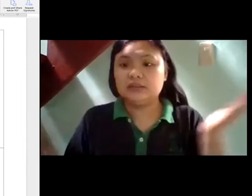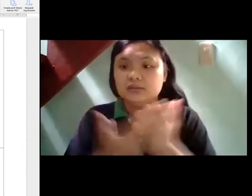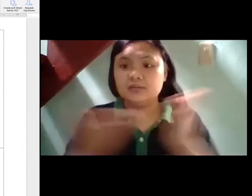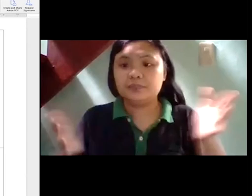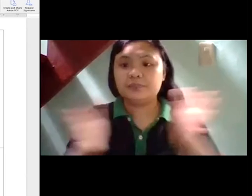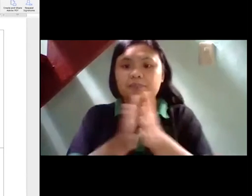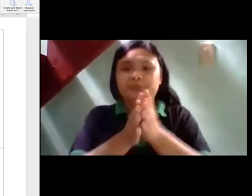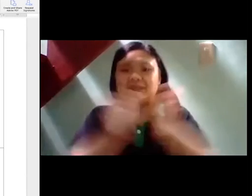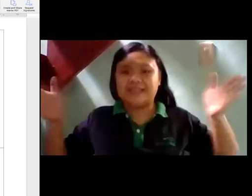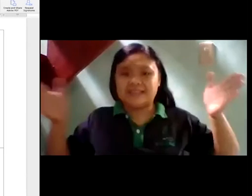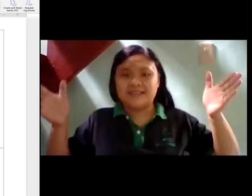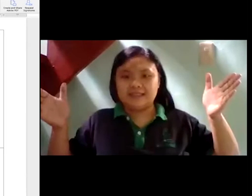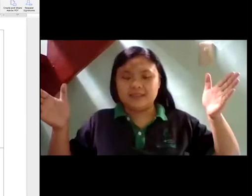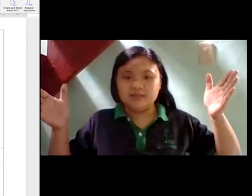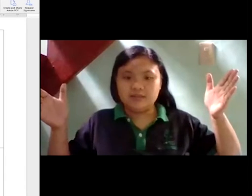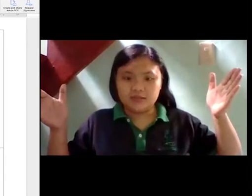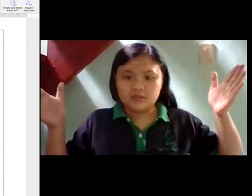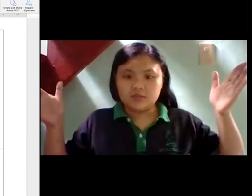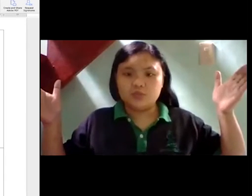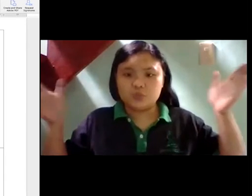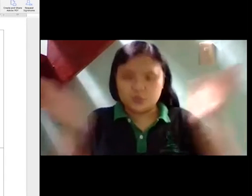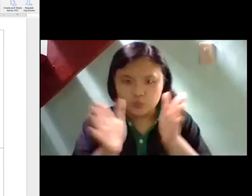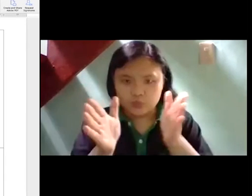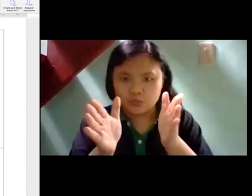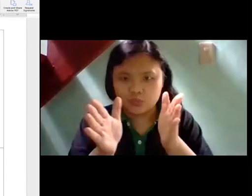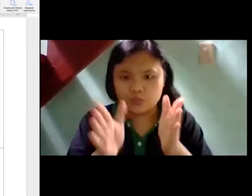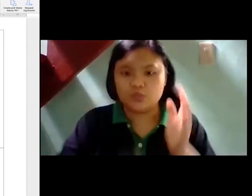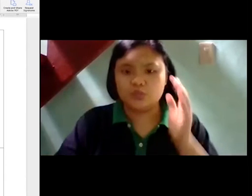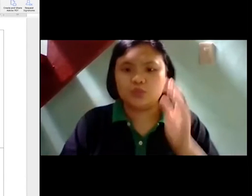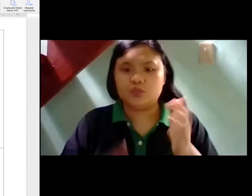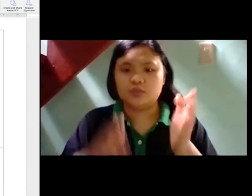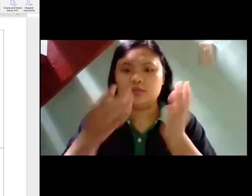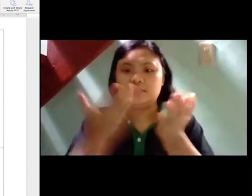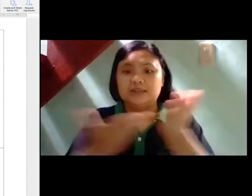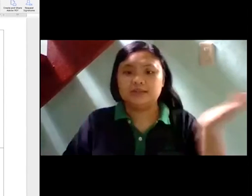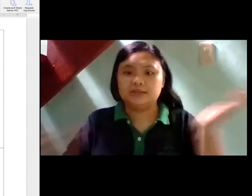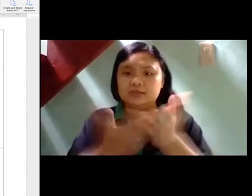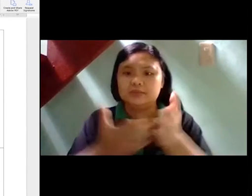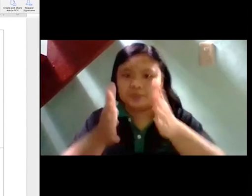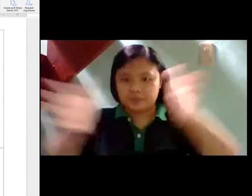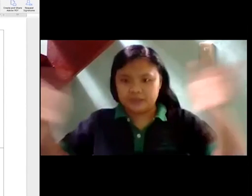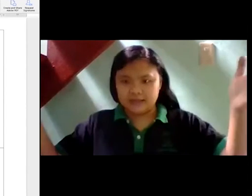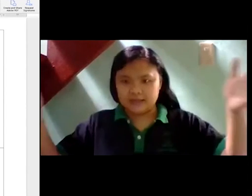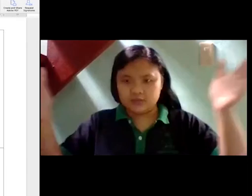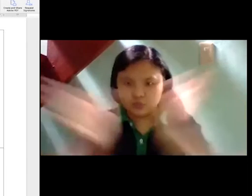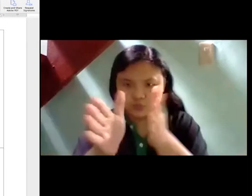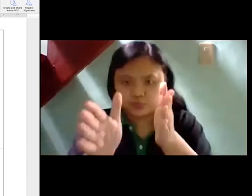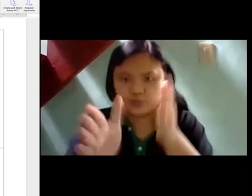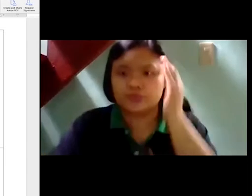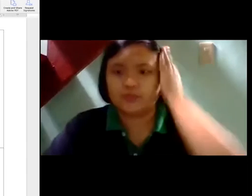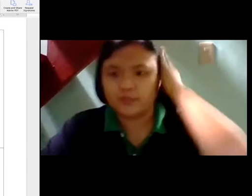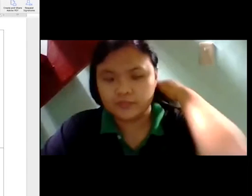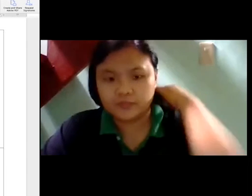We even mouth it big, Okay. big, Okay. big. Okay, so big and small with the facial expression too.